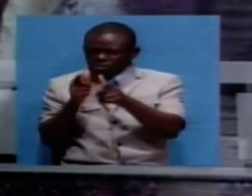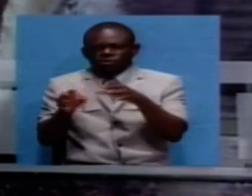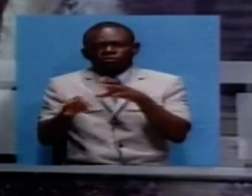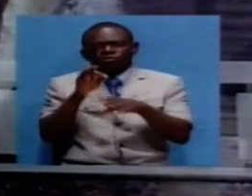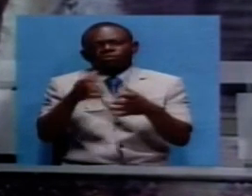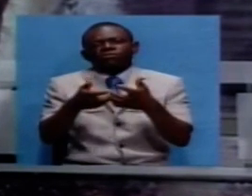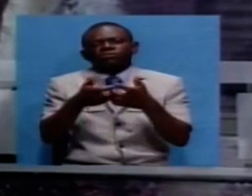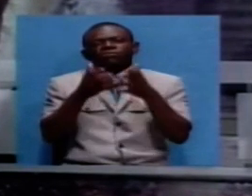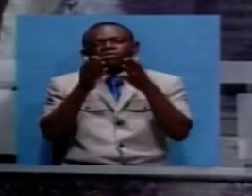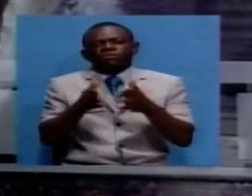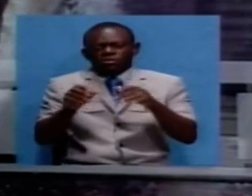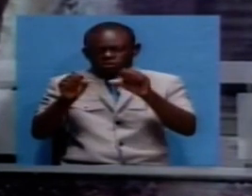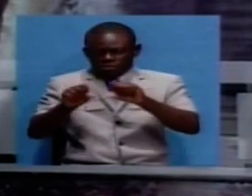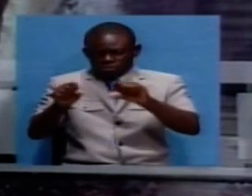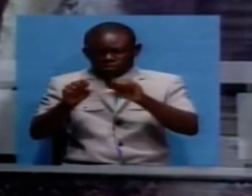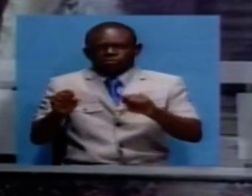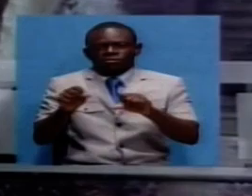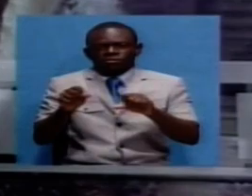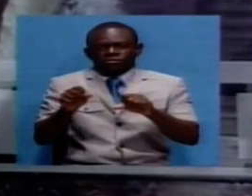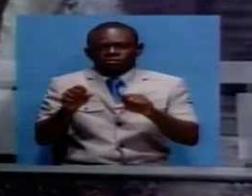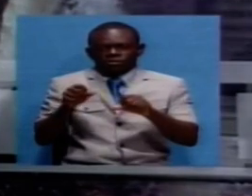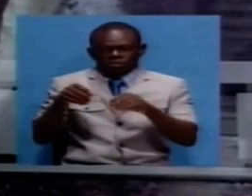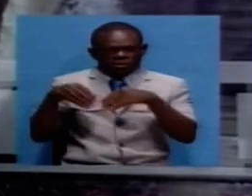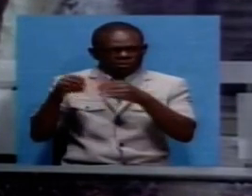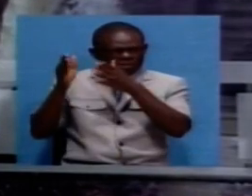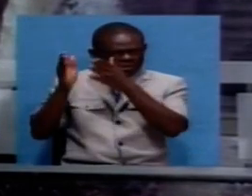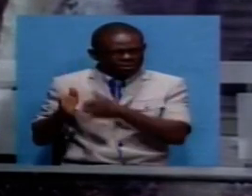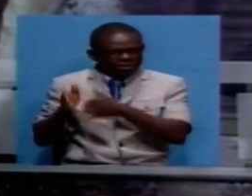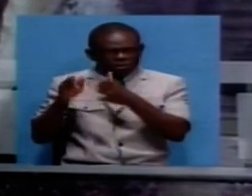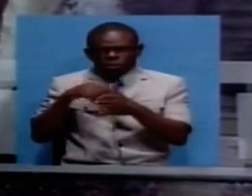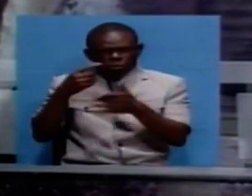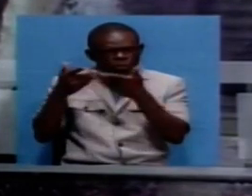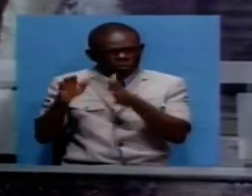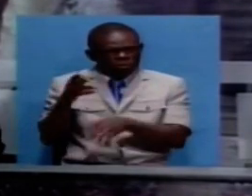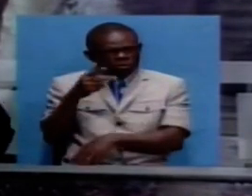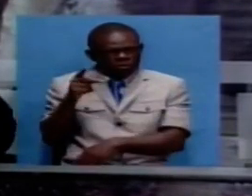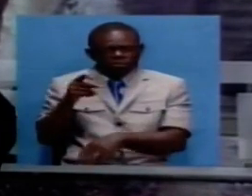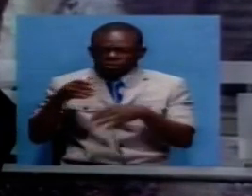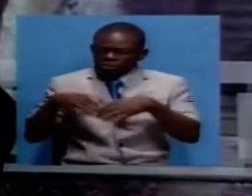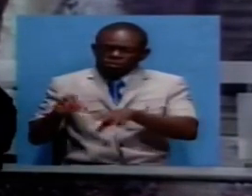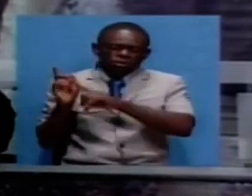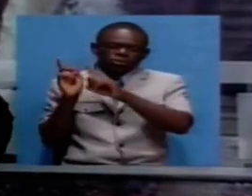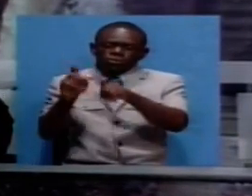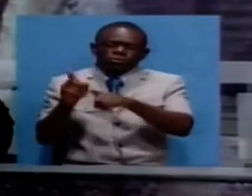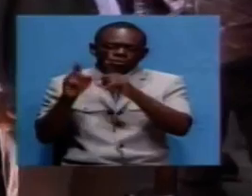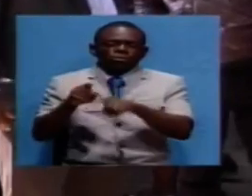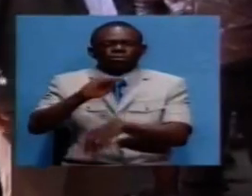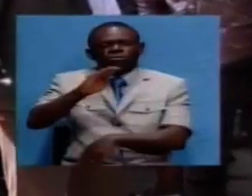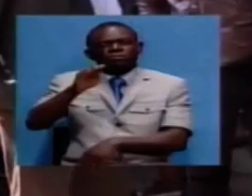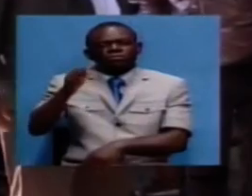the affected traders have continued visiting the market, hoping to be addressed by relevant authorities. Here's a report.